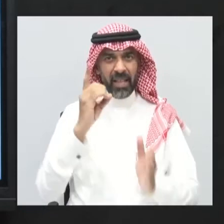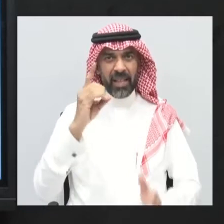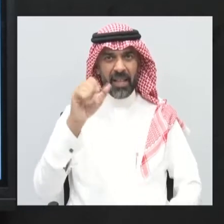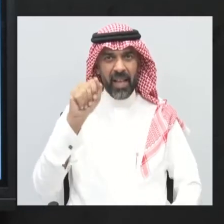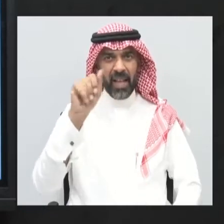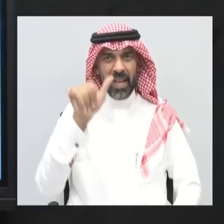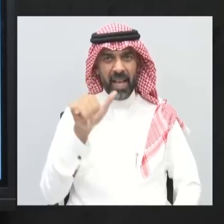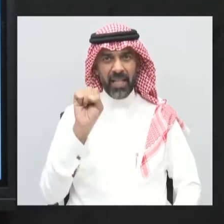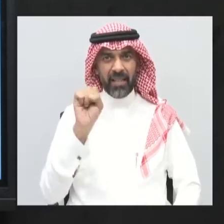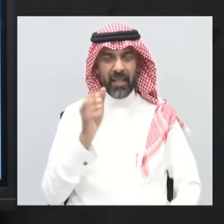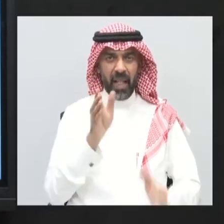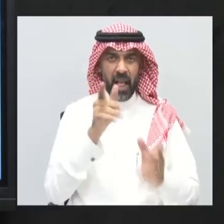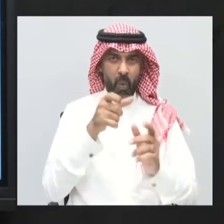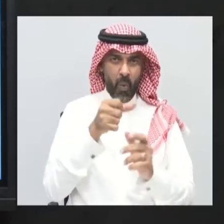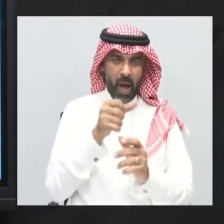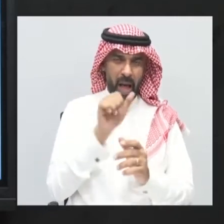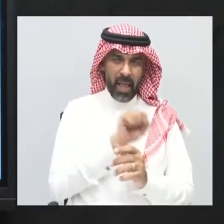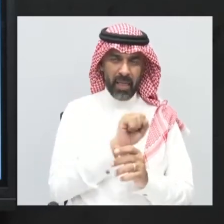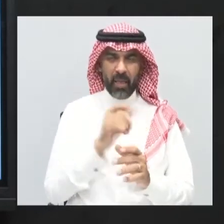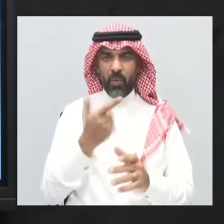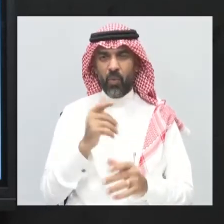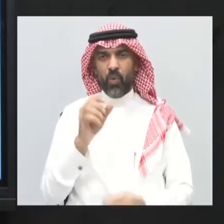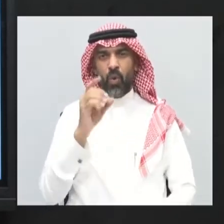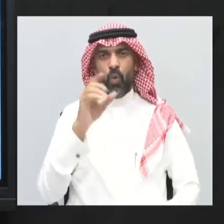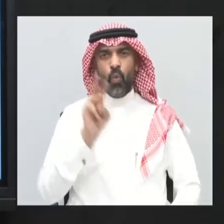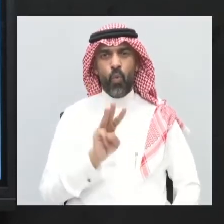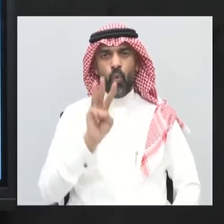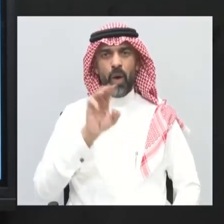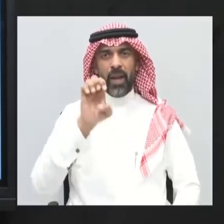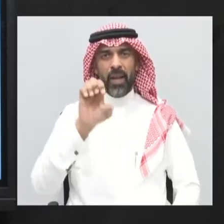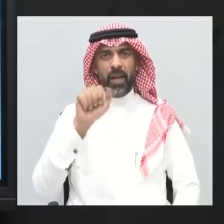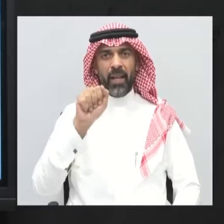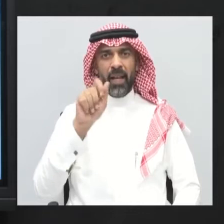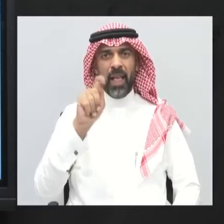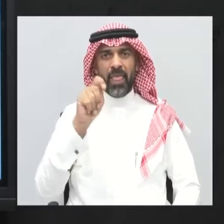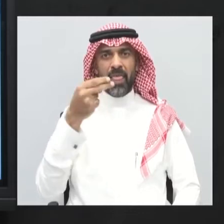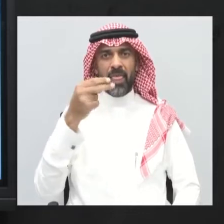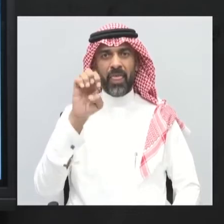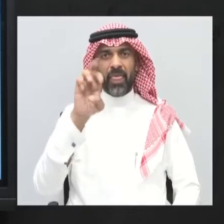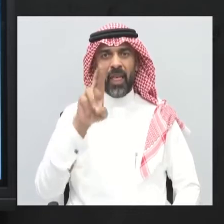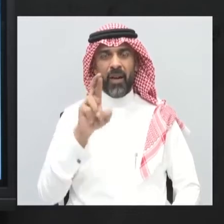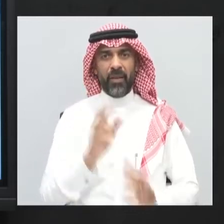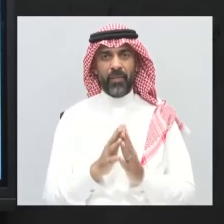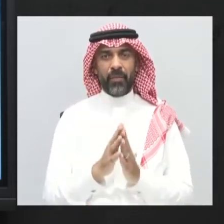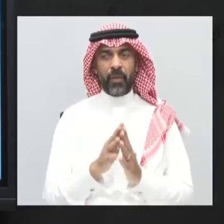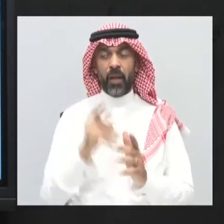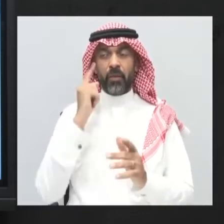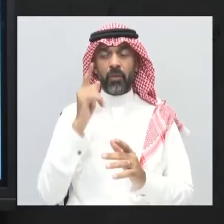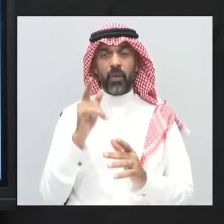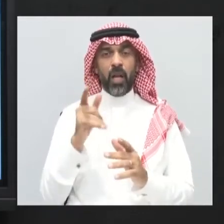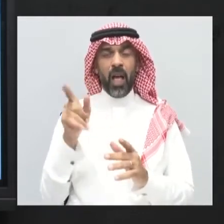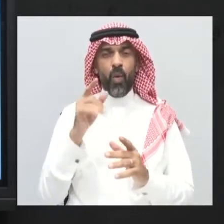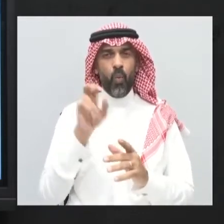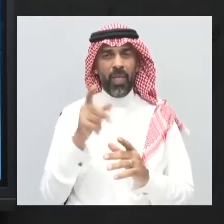Okay, so when we say weather, what comes to your mind? Also, another question, why is weather important to